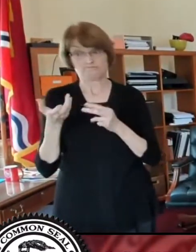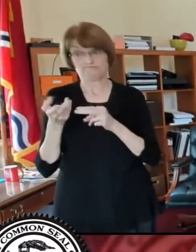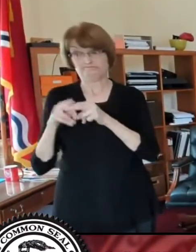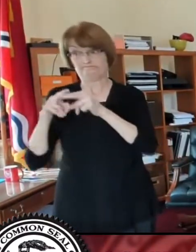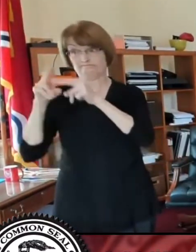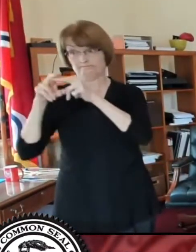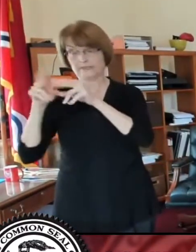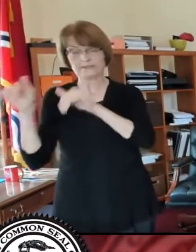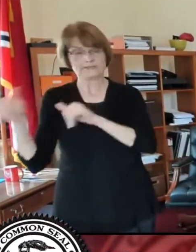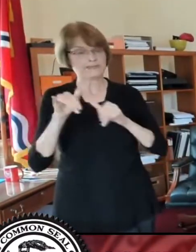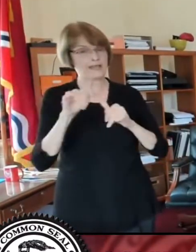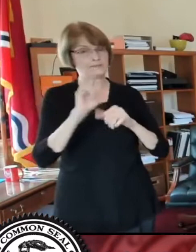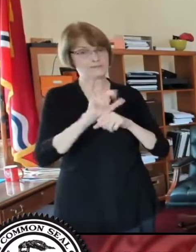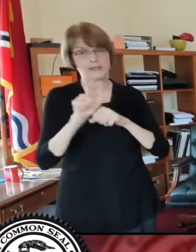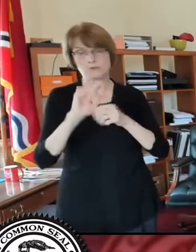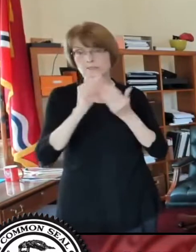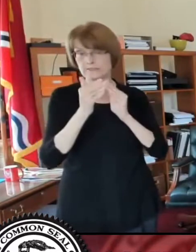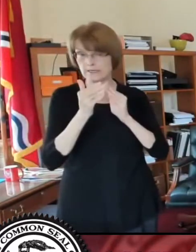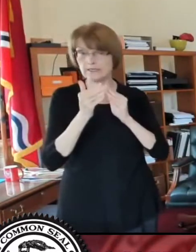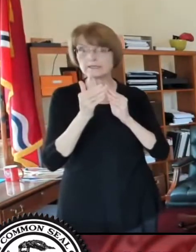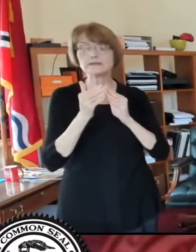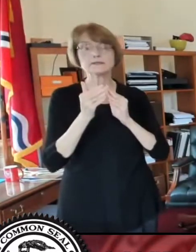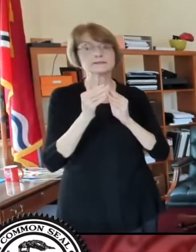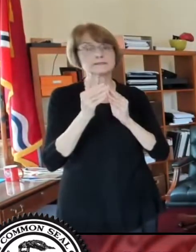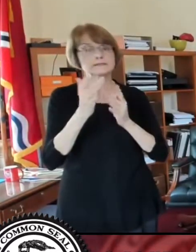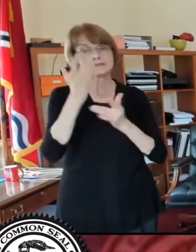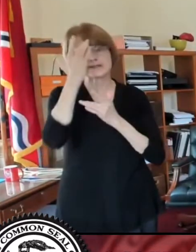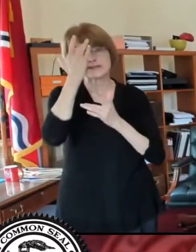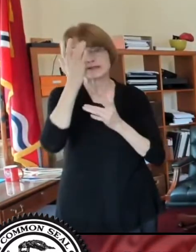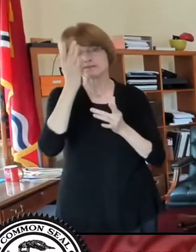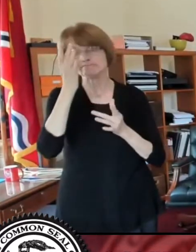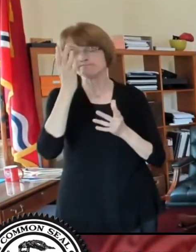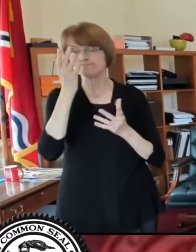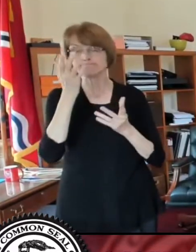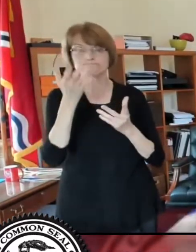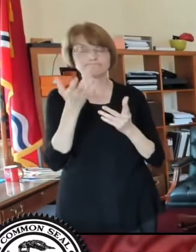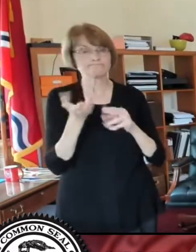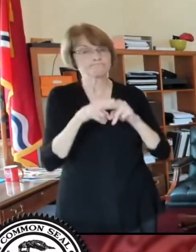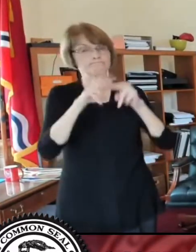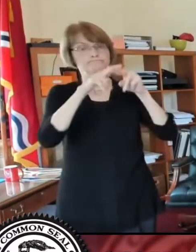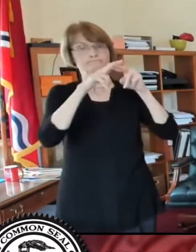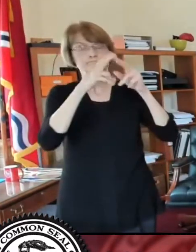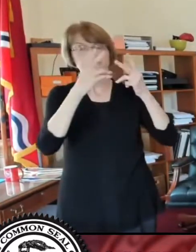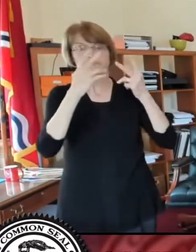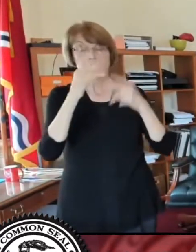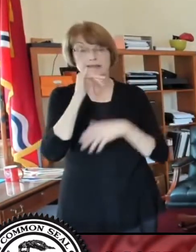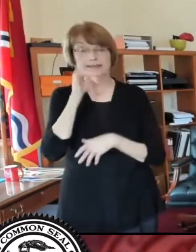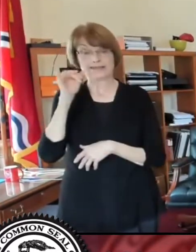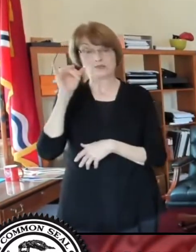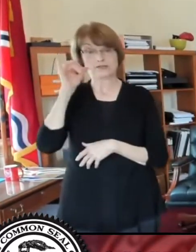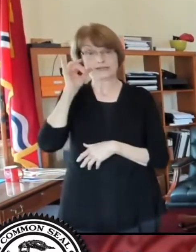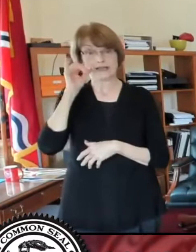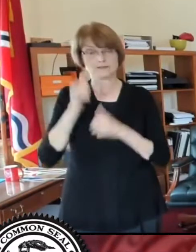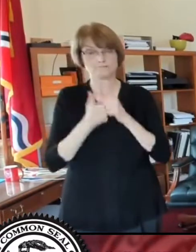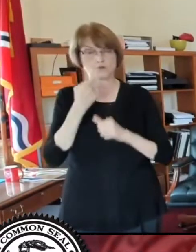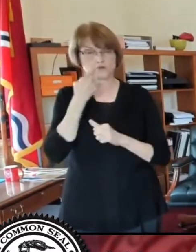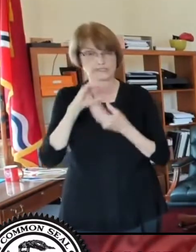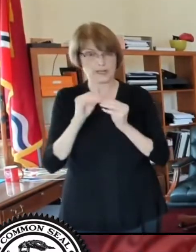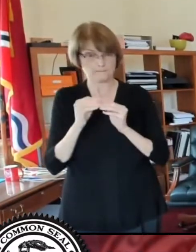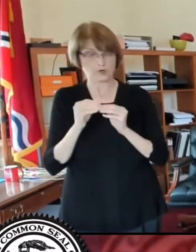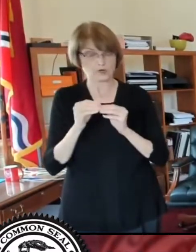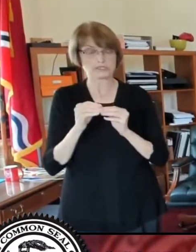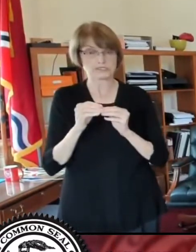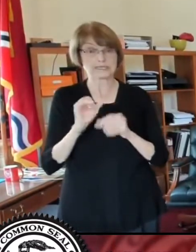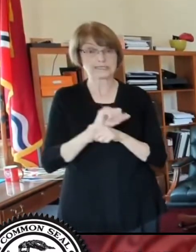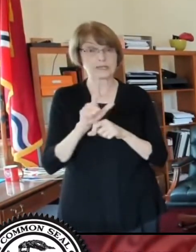of cases here in St. Louis. I want to, yesterday, those are the most recent numbers we had, the city of St.